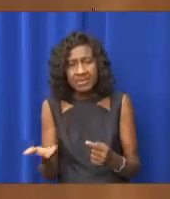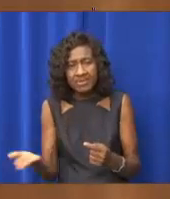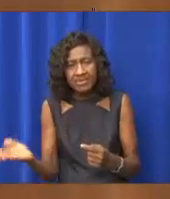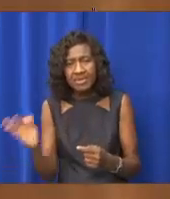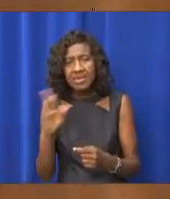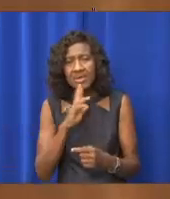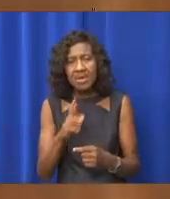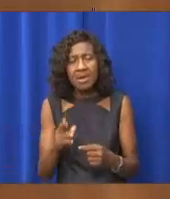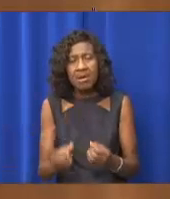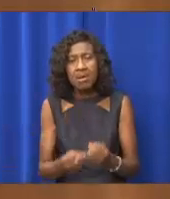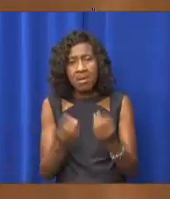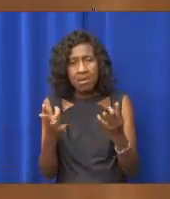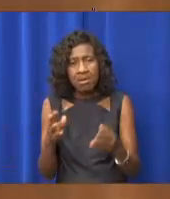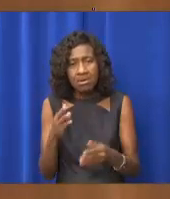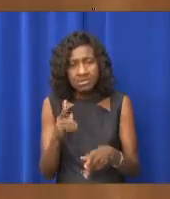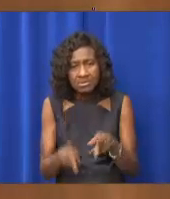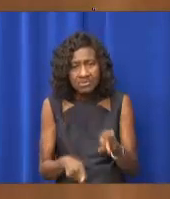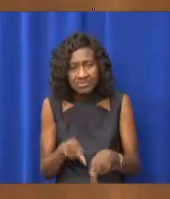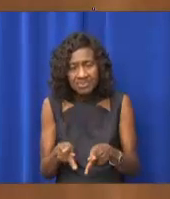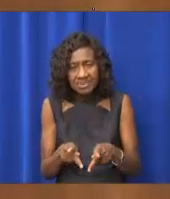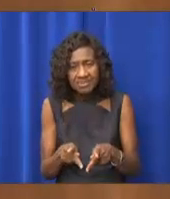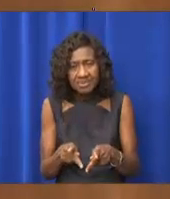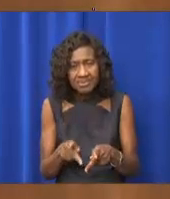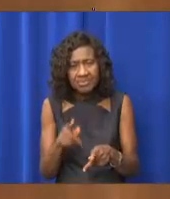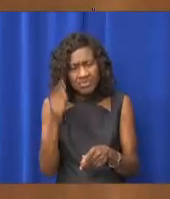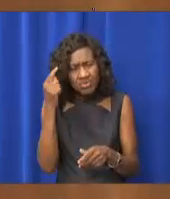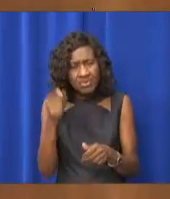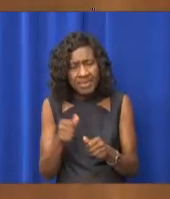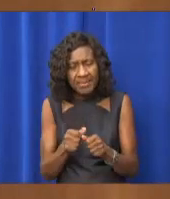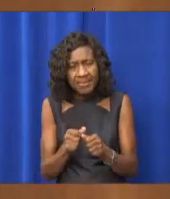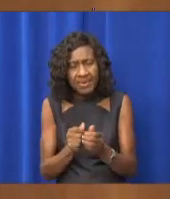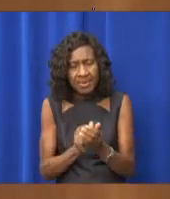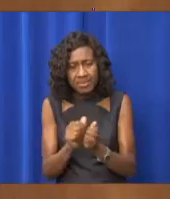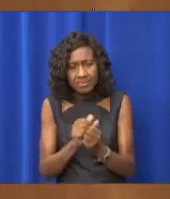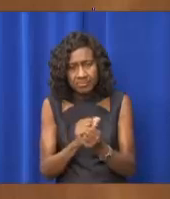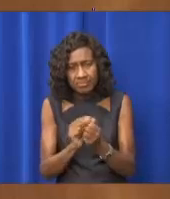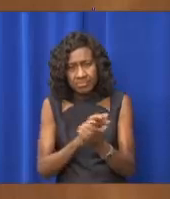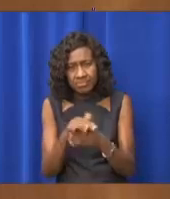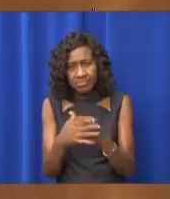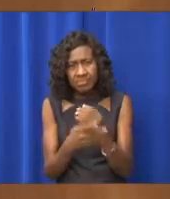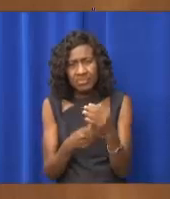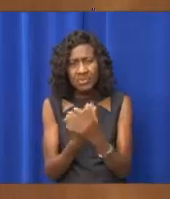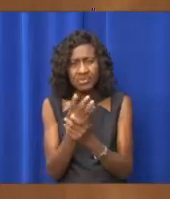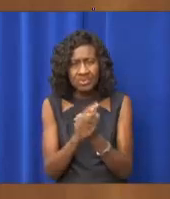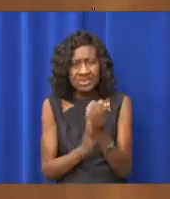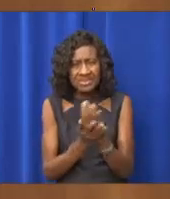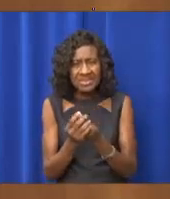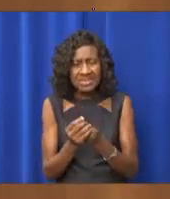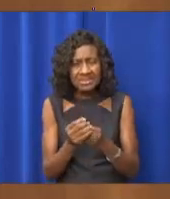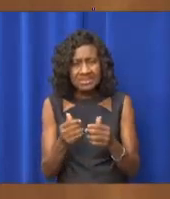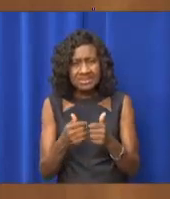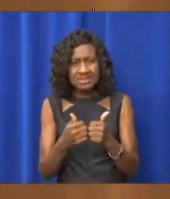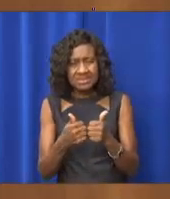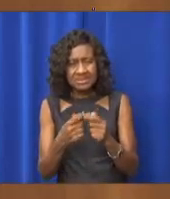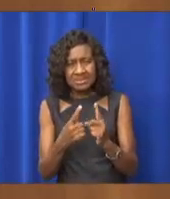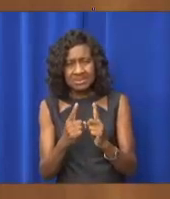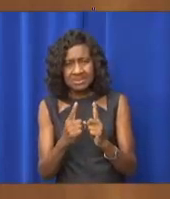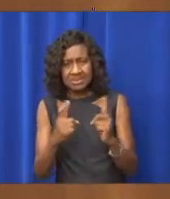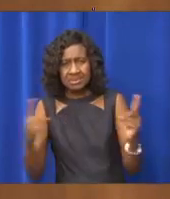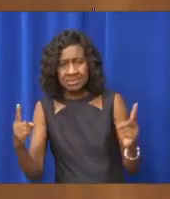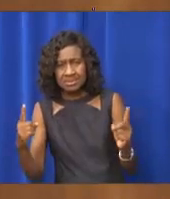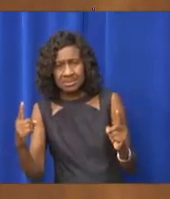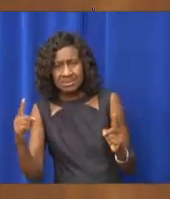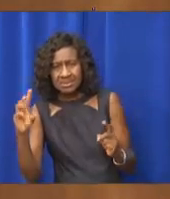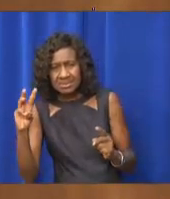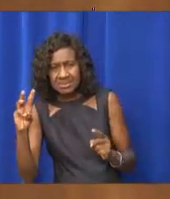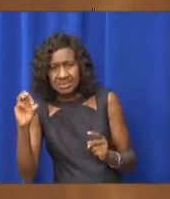talking about all along, which is hand hygiene, respiratory etiquette, distancing from people, wearing masks when you're in public.